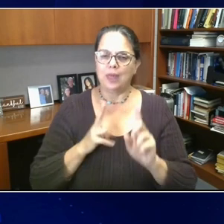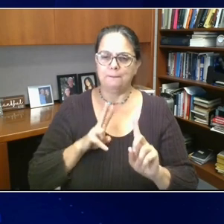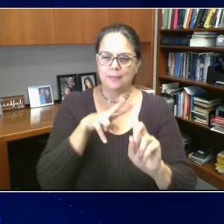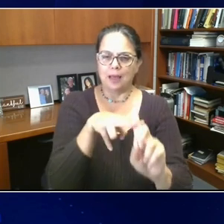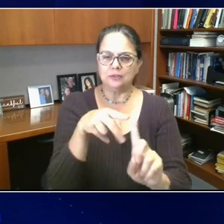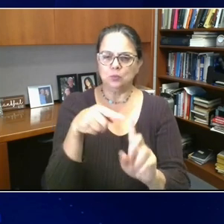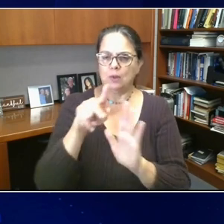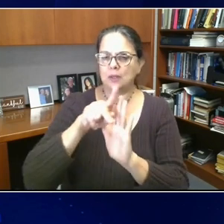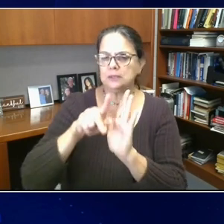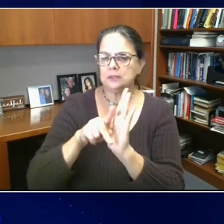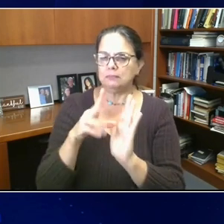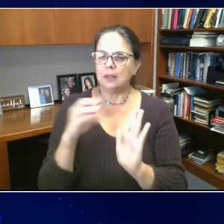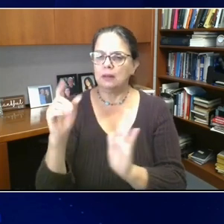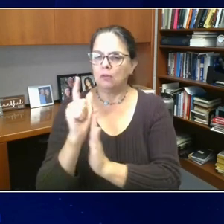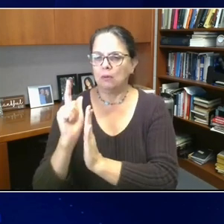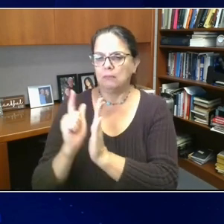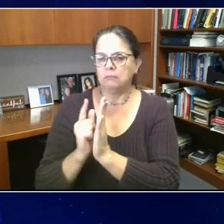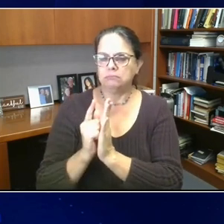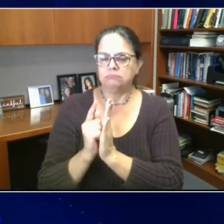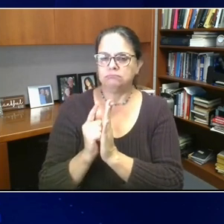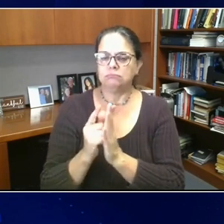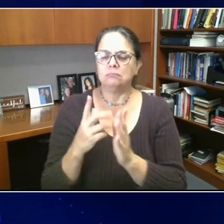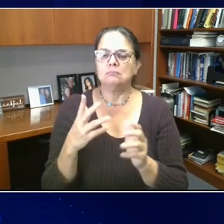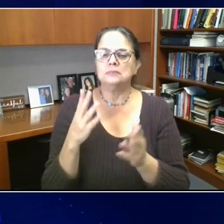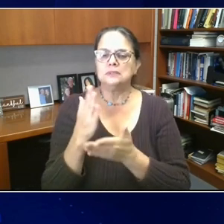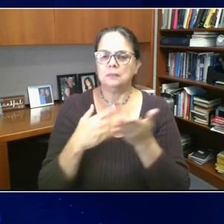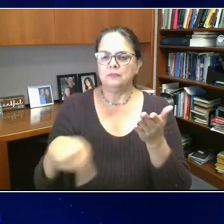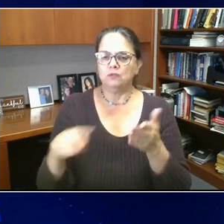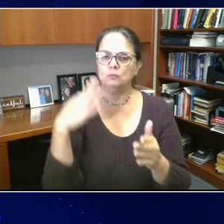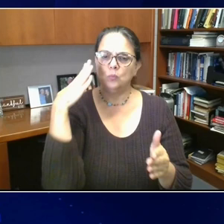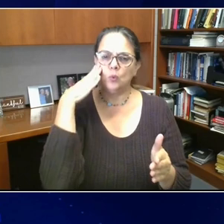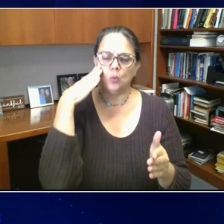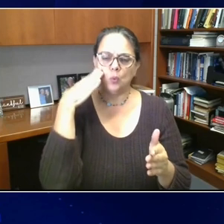identity, how it applies to policy and law.